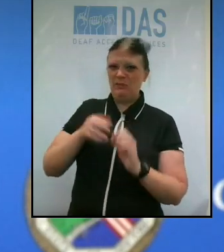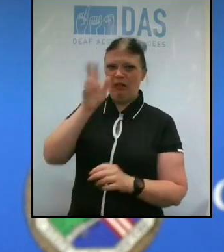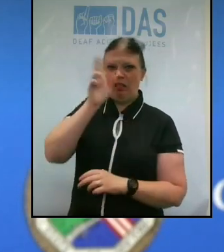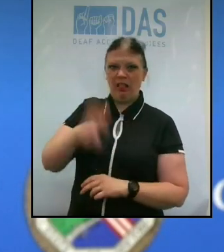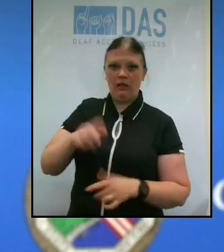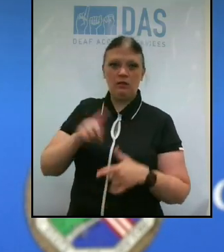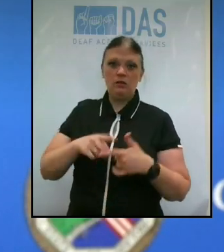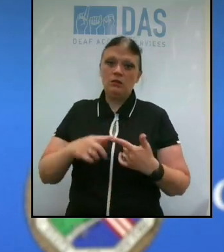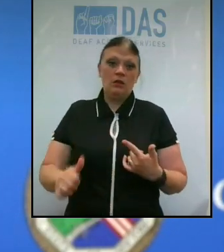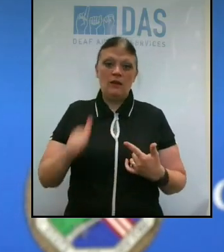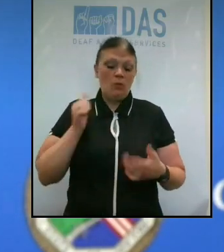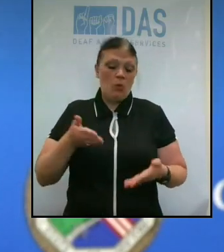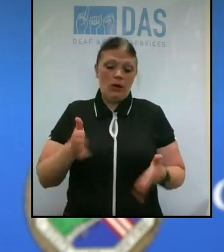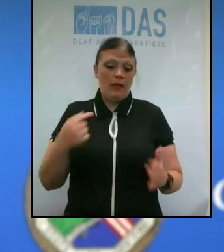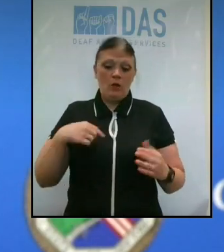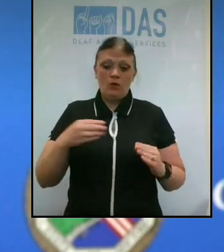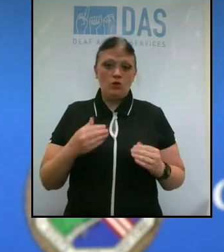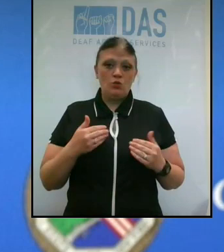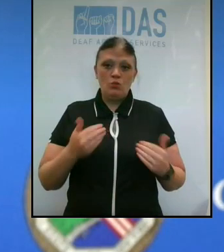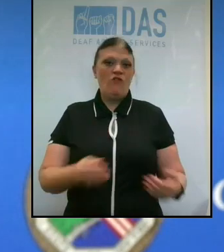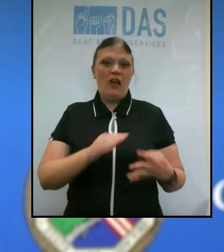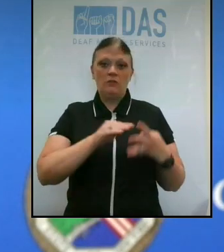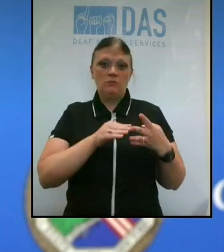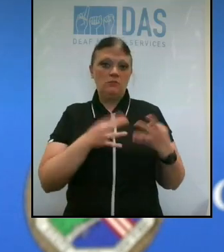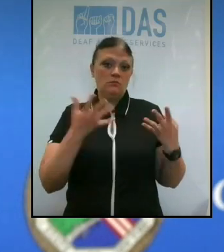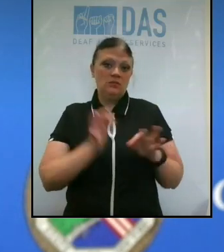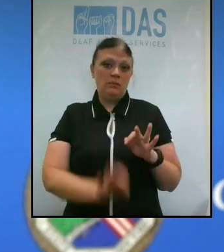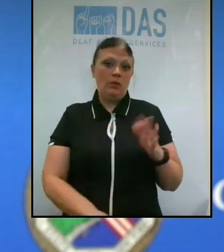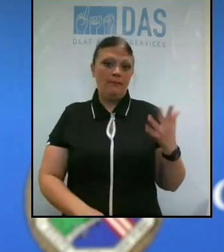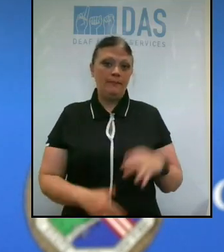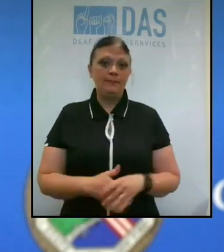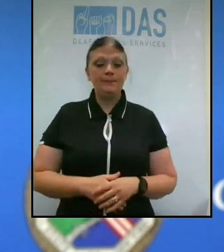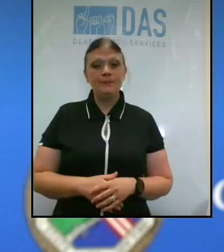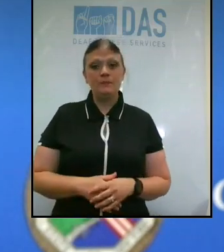won't allow us to move to phase 2. It's as simple as that.